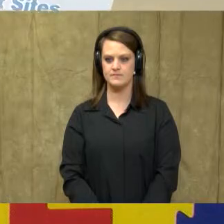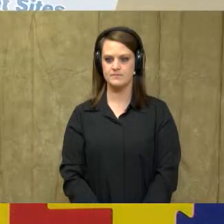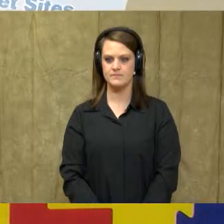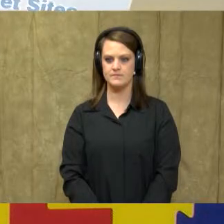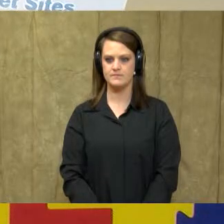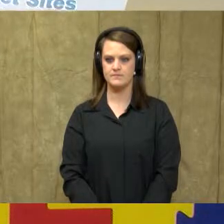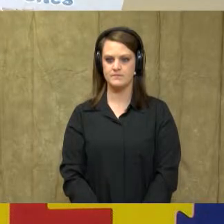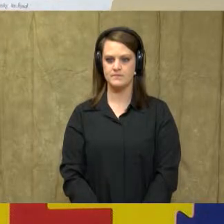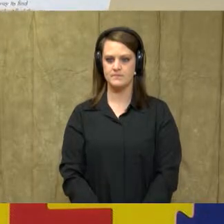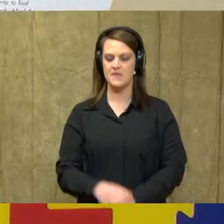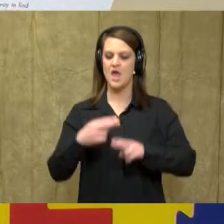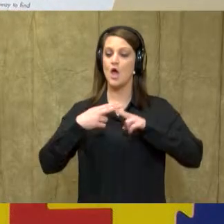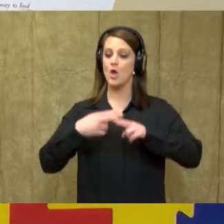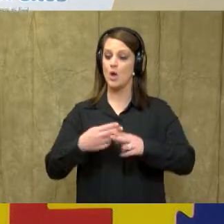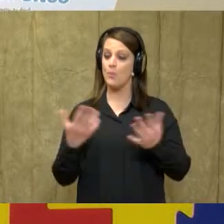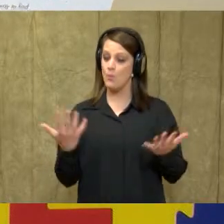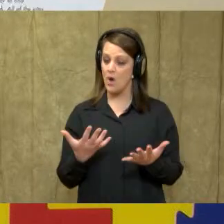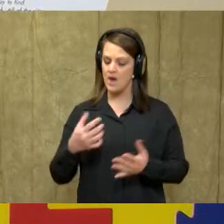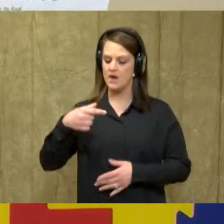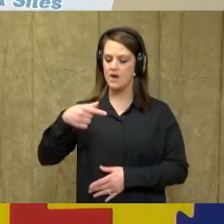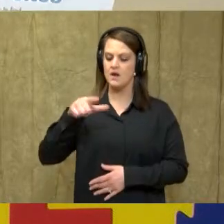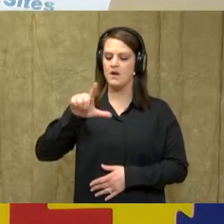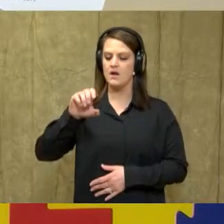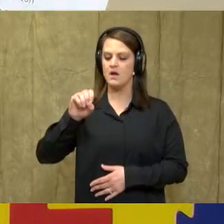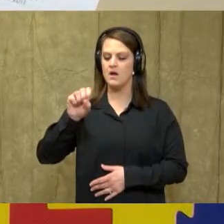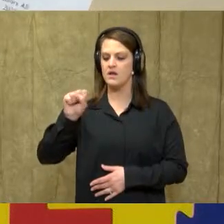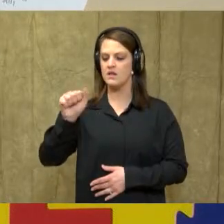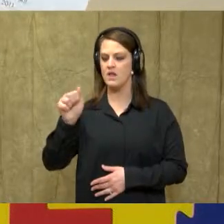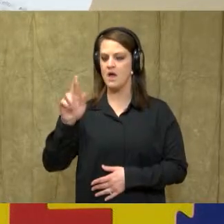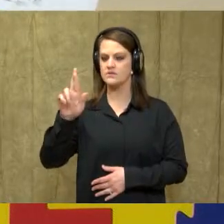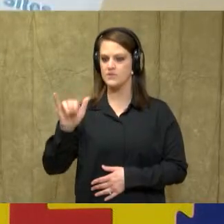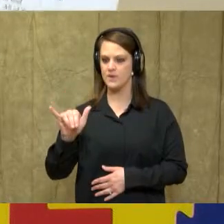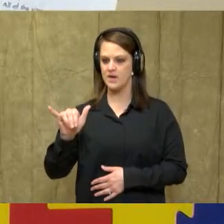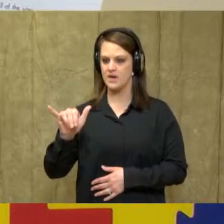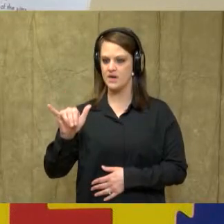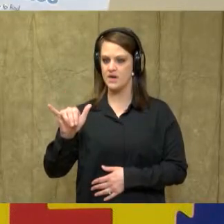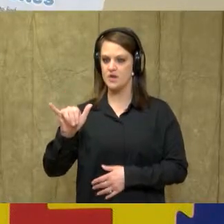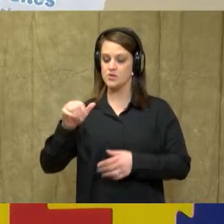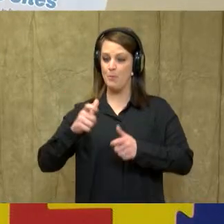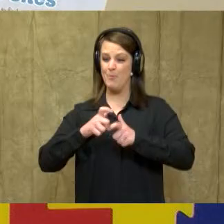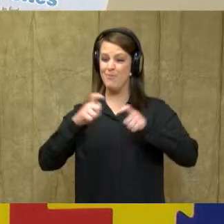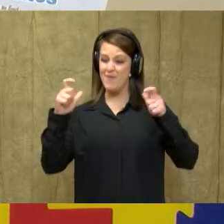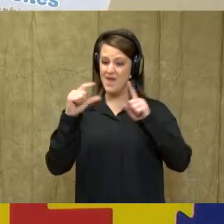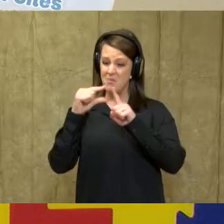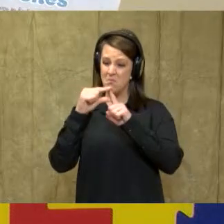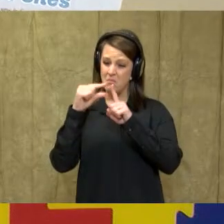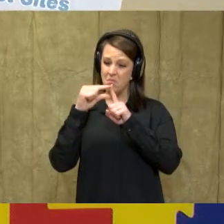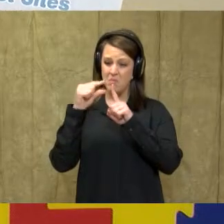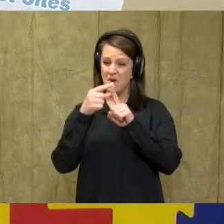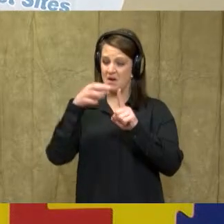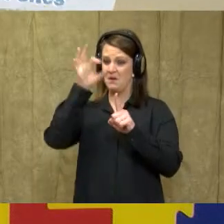Now, this is called the glossary, and it tells you what those big words mean.